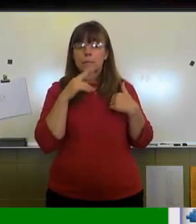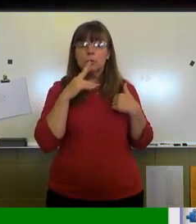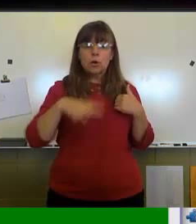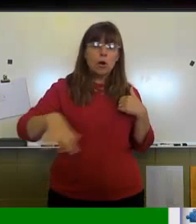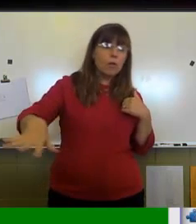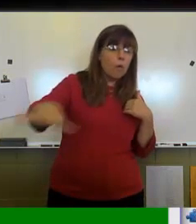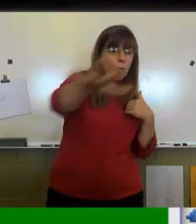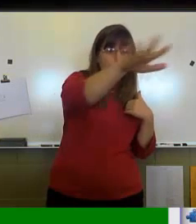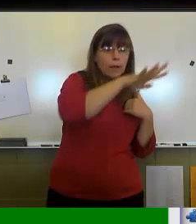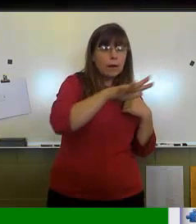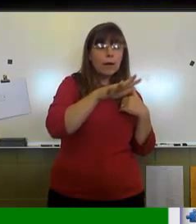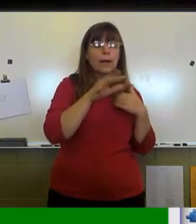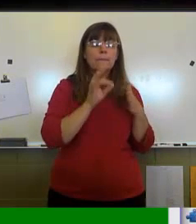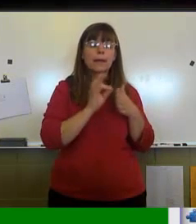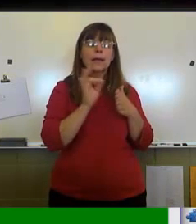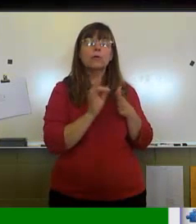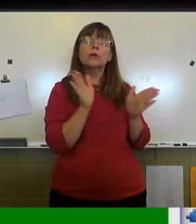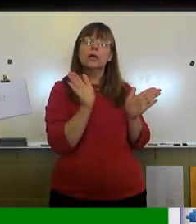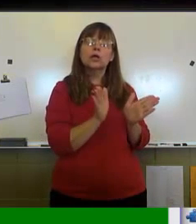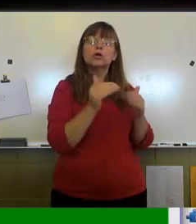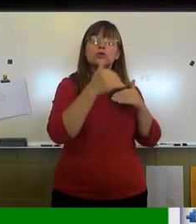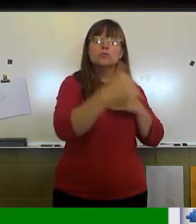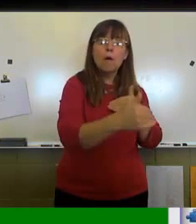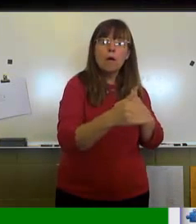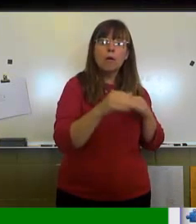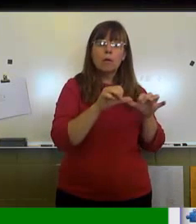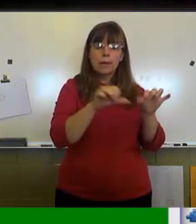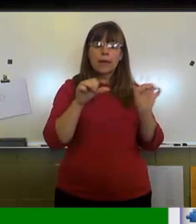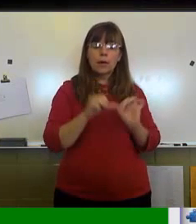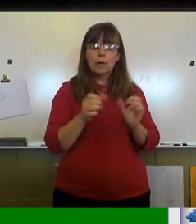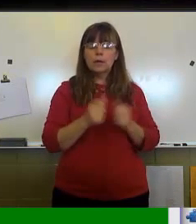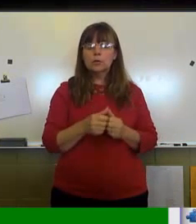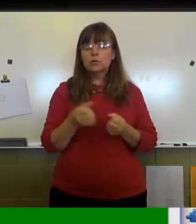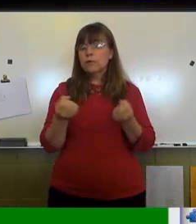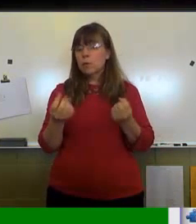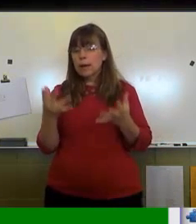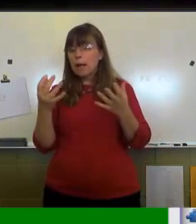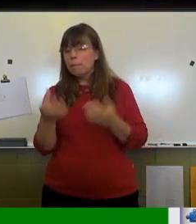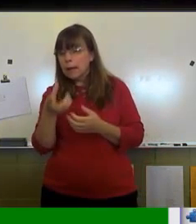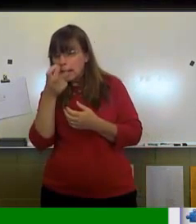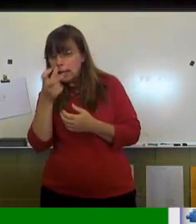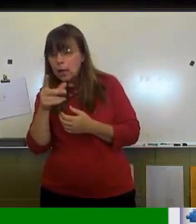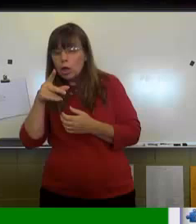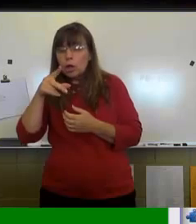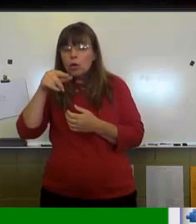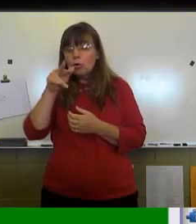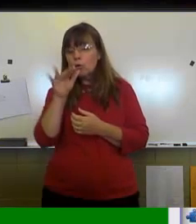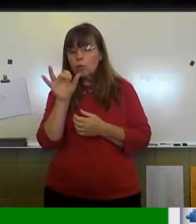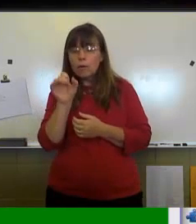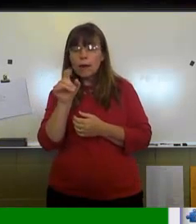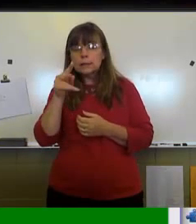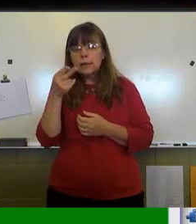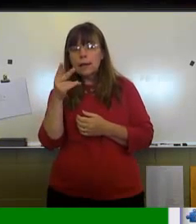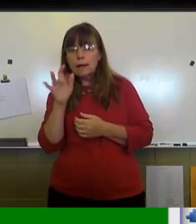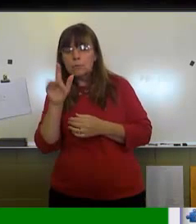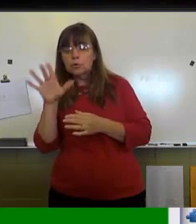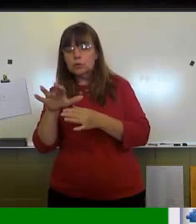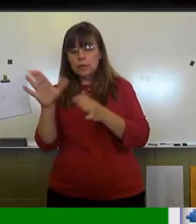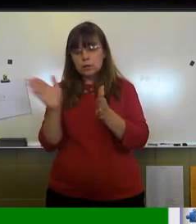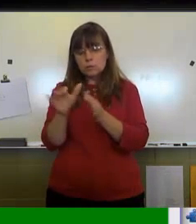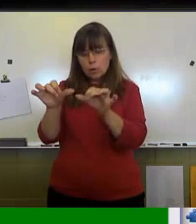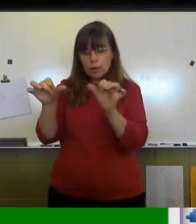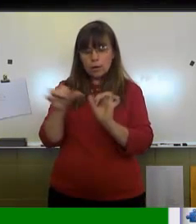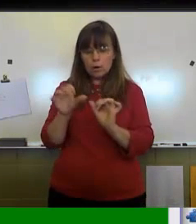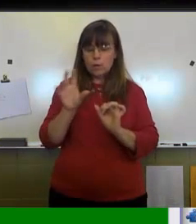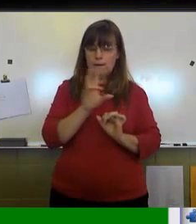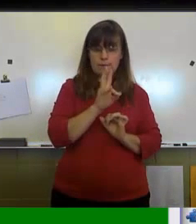area. So if I wanted to find out how many grasshoppers lived on the prairie here at school, I could we have a